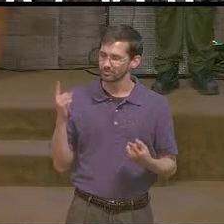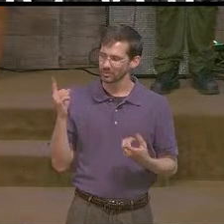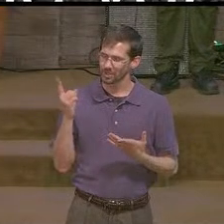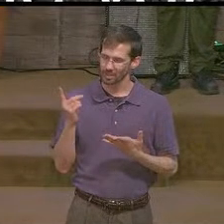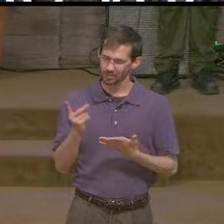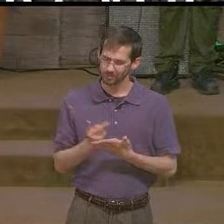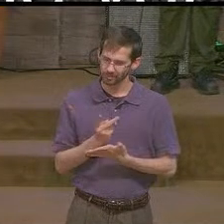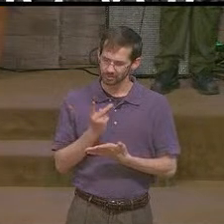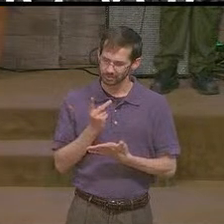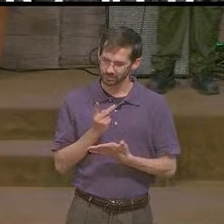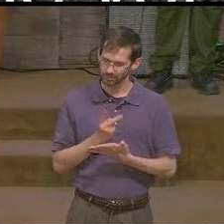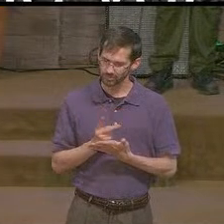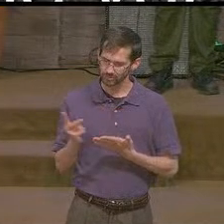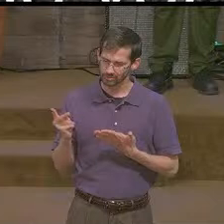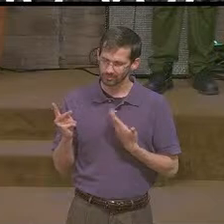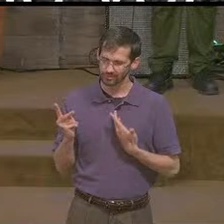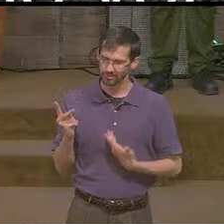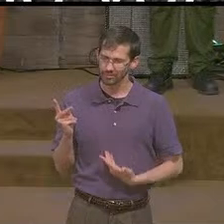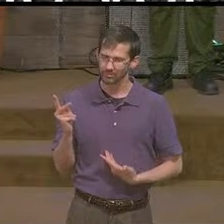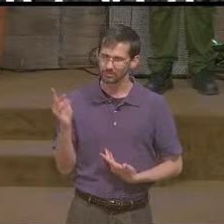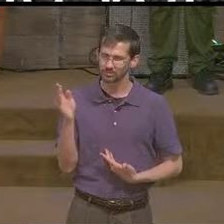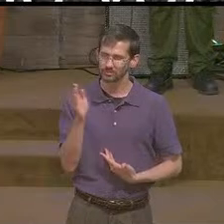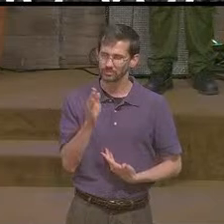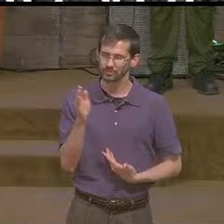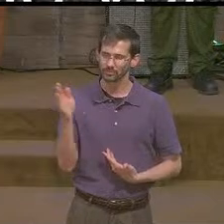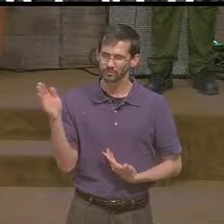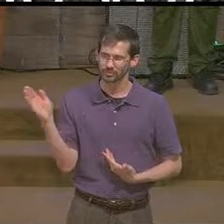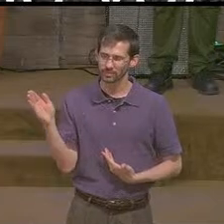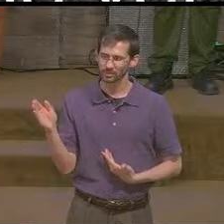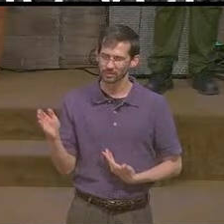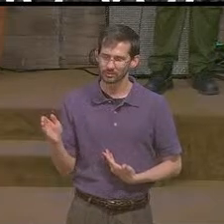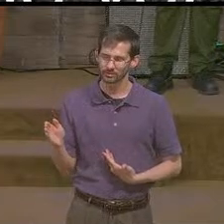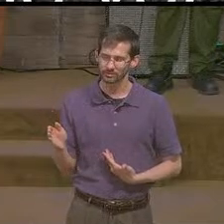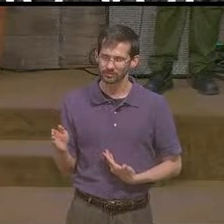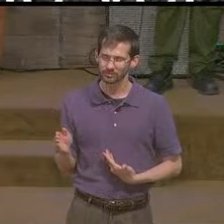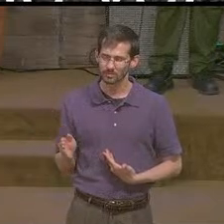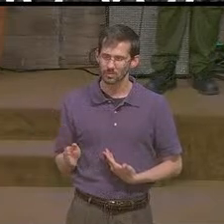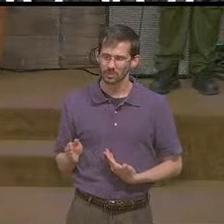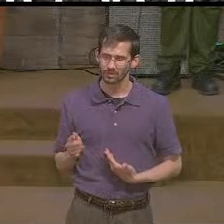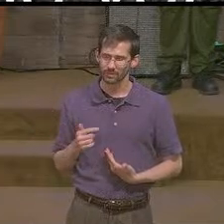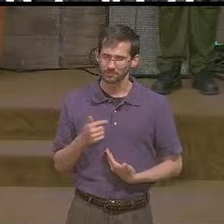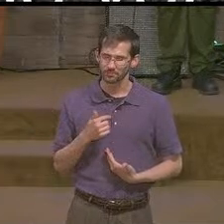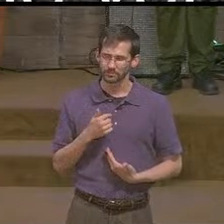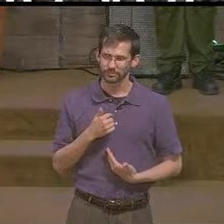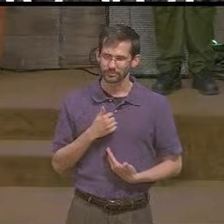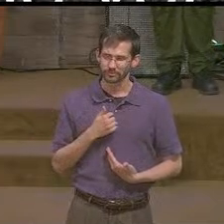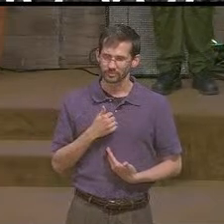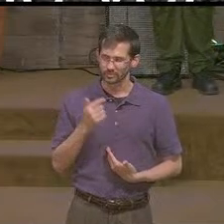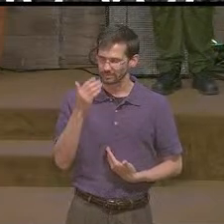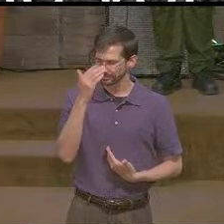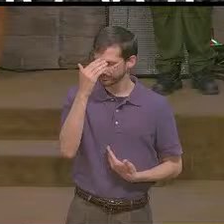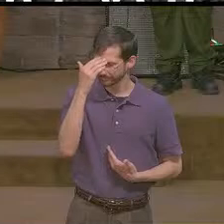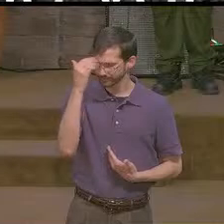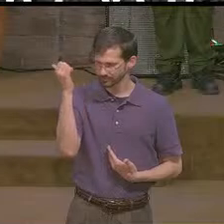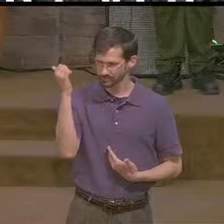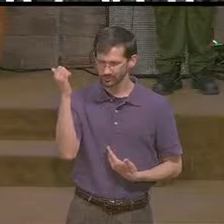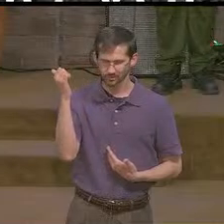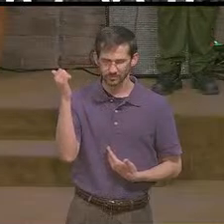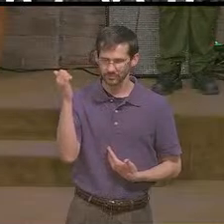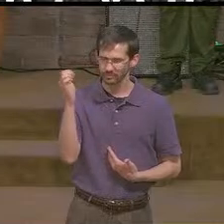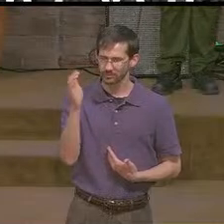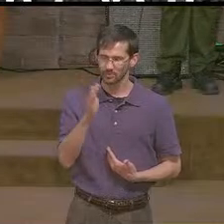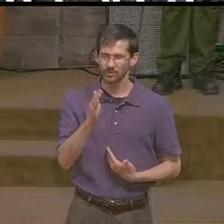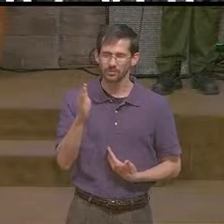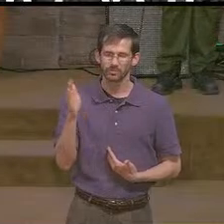You never fail me yet. I never will forget. I